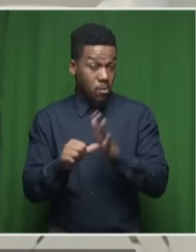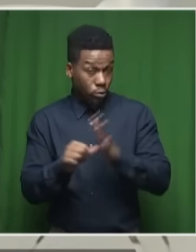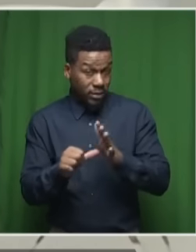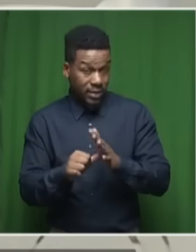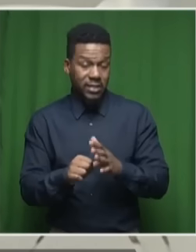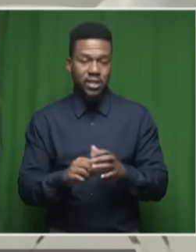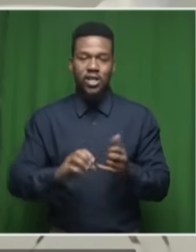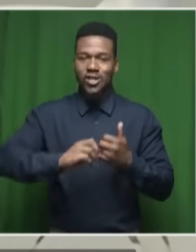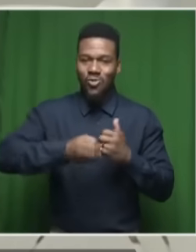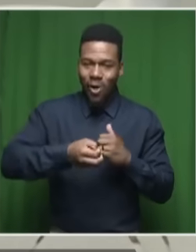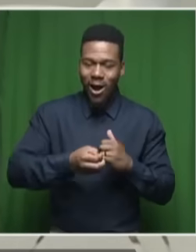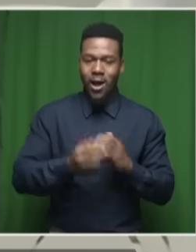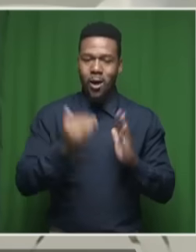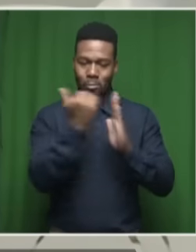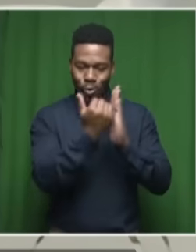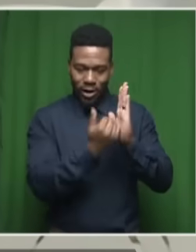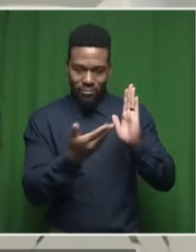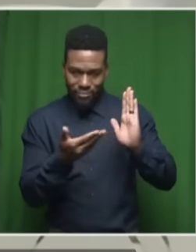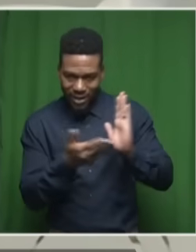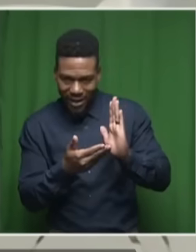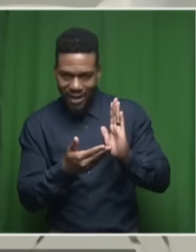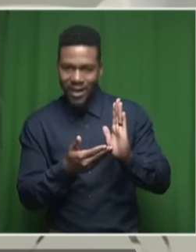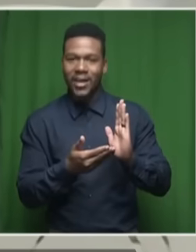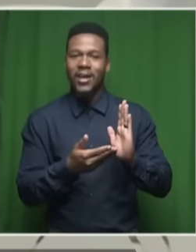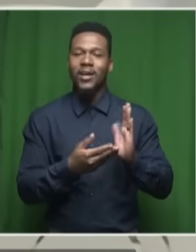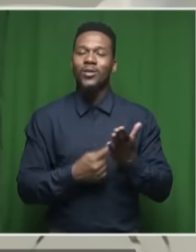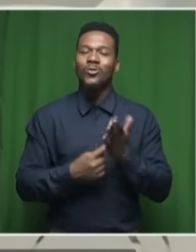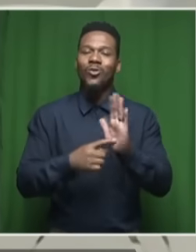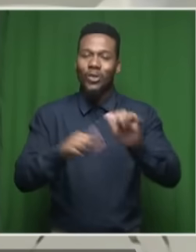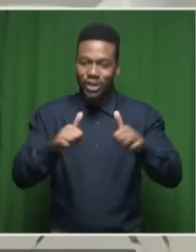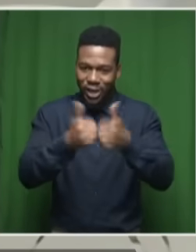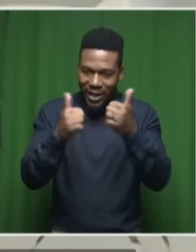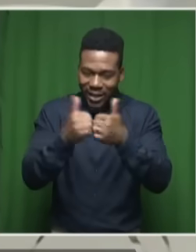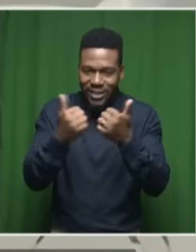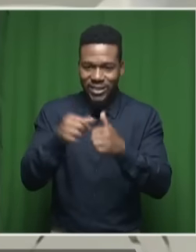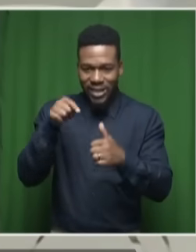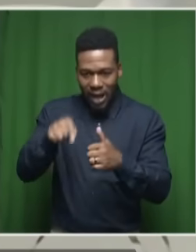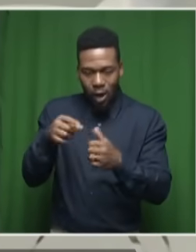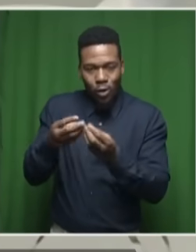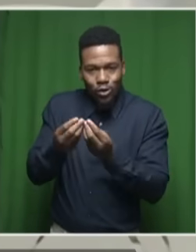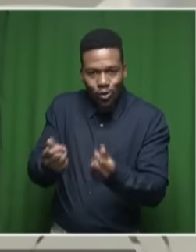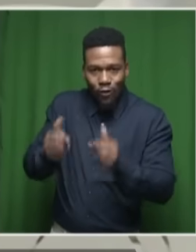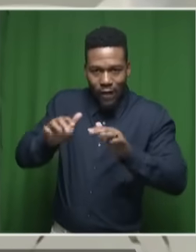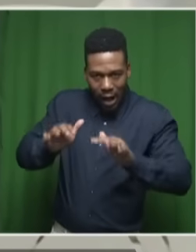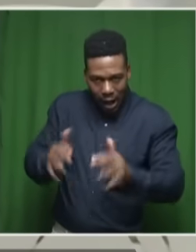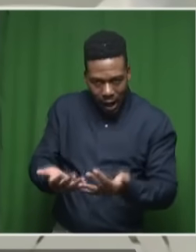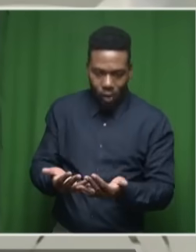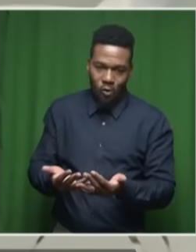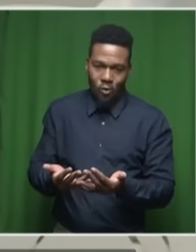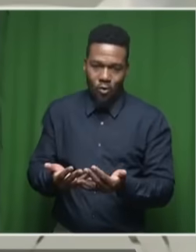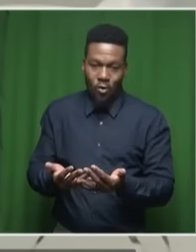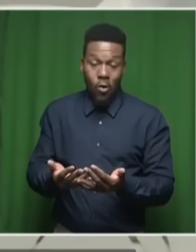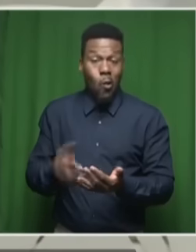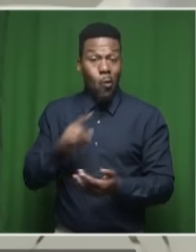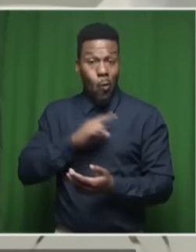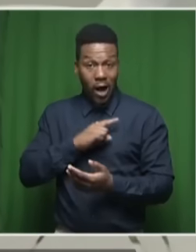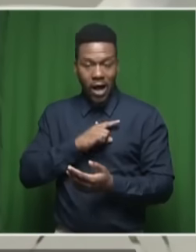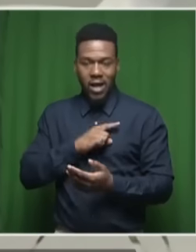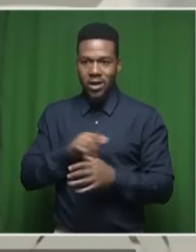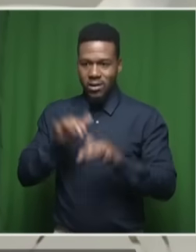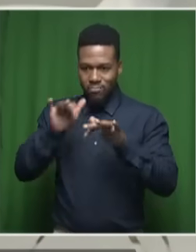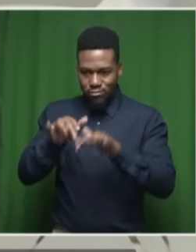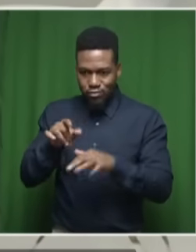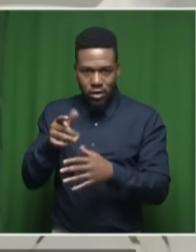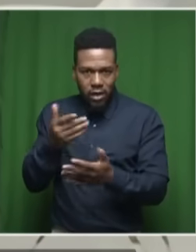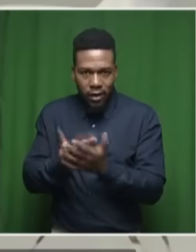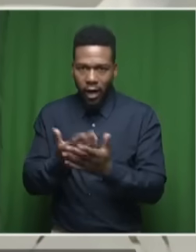program on how they're going to deal with the challenges that has got a potential to make voters not to vote for